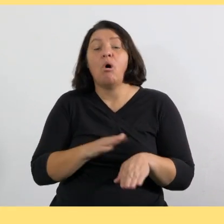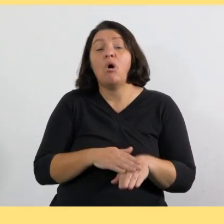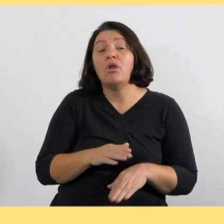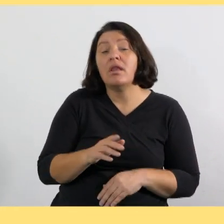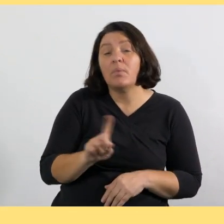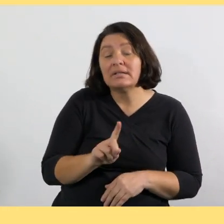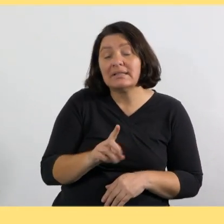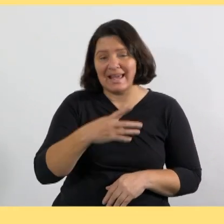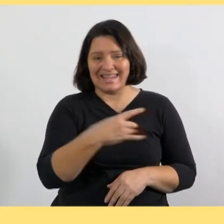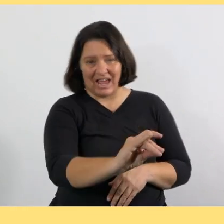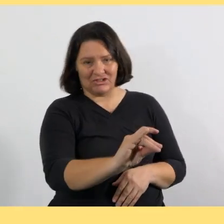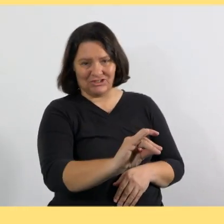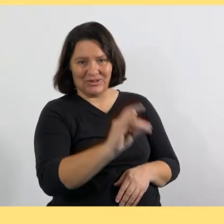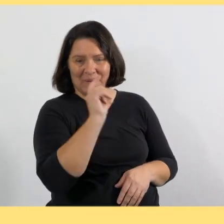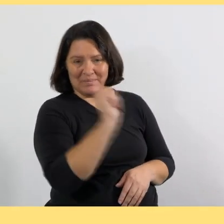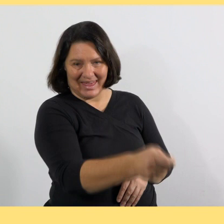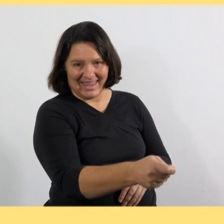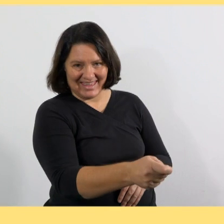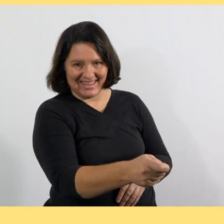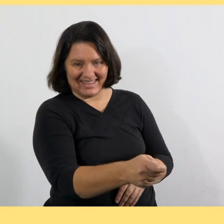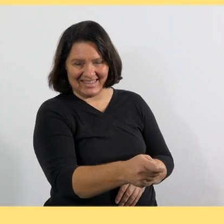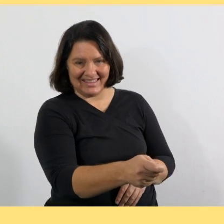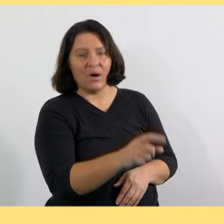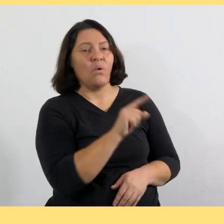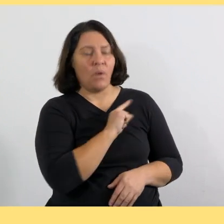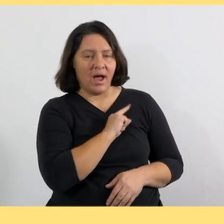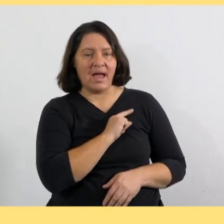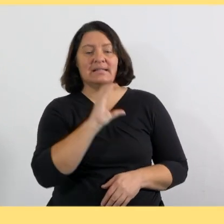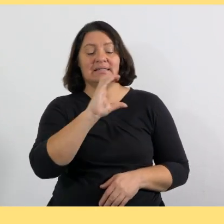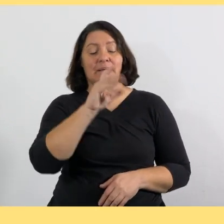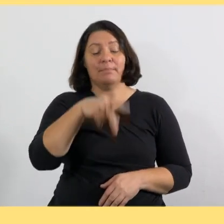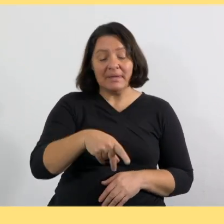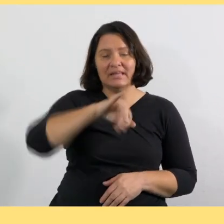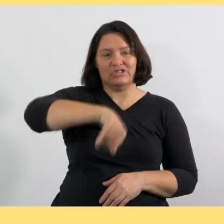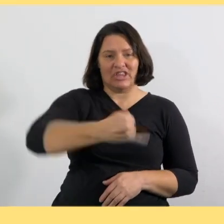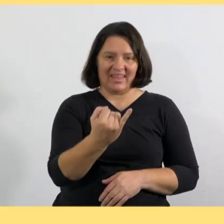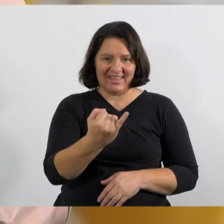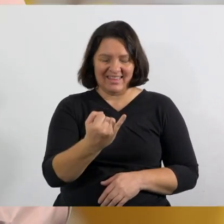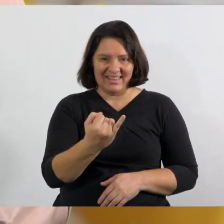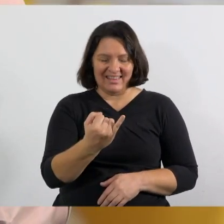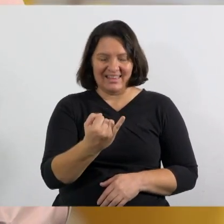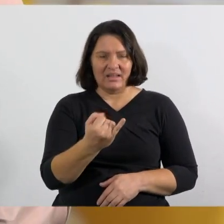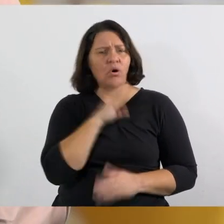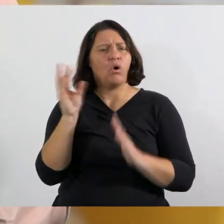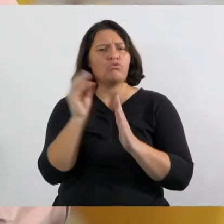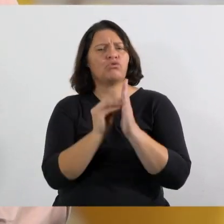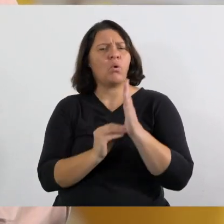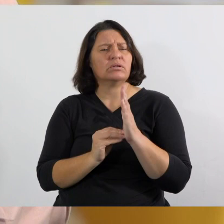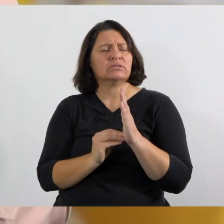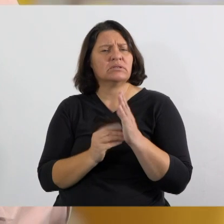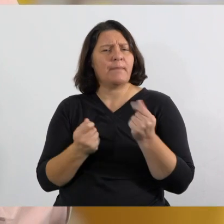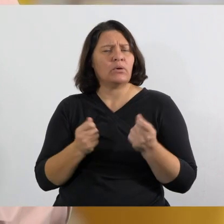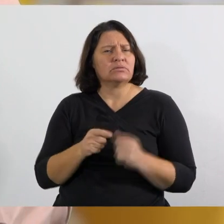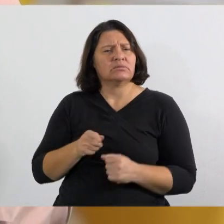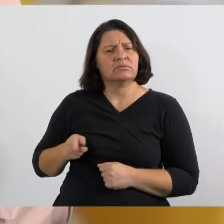on cash since it is in the CPJ. How then will I record this